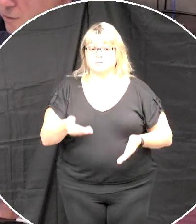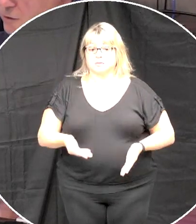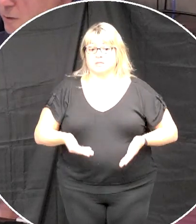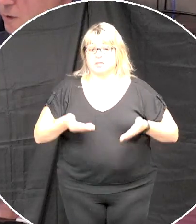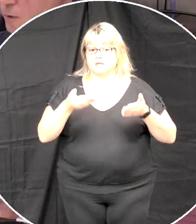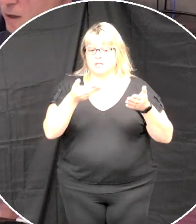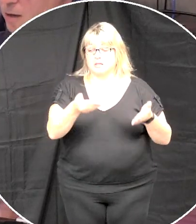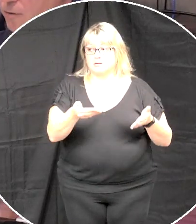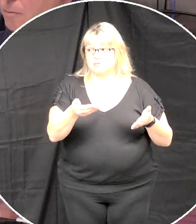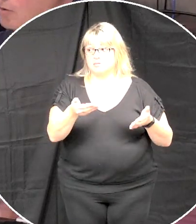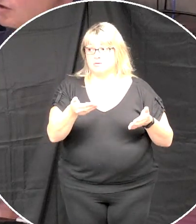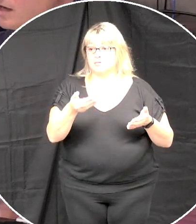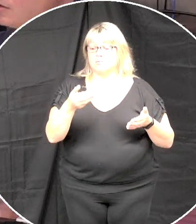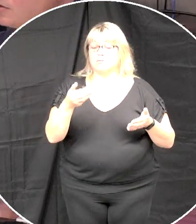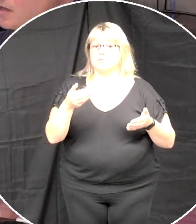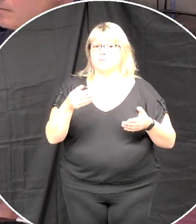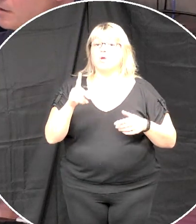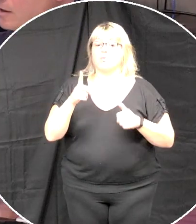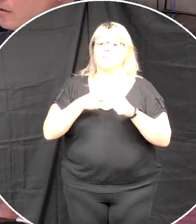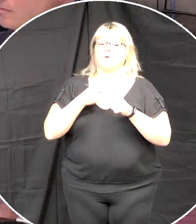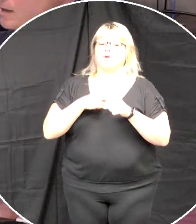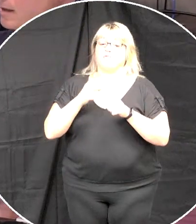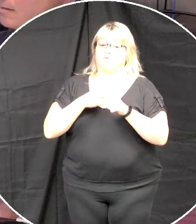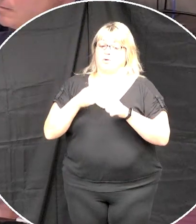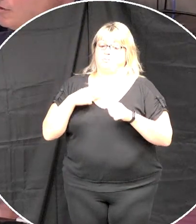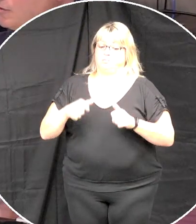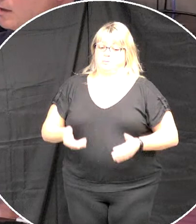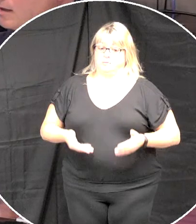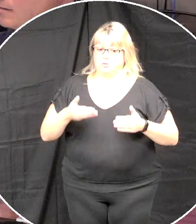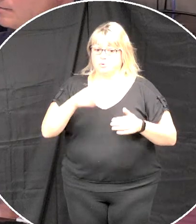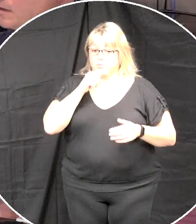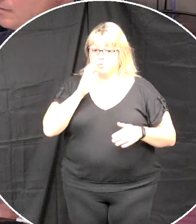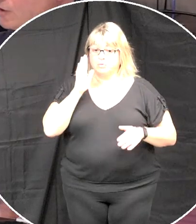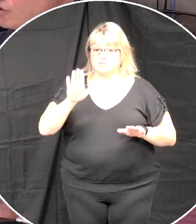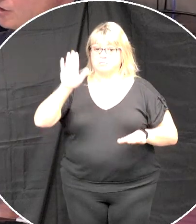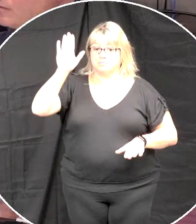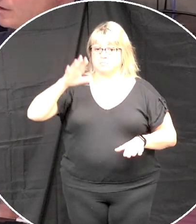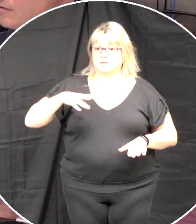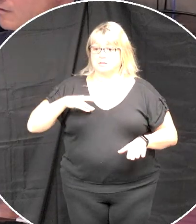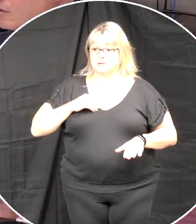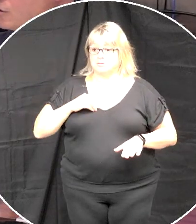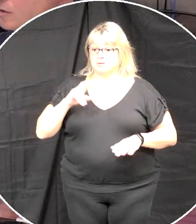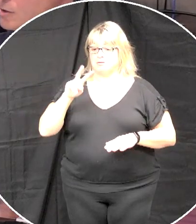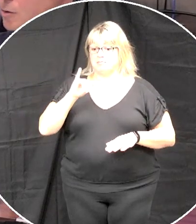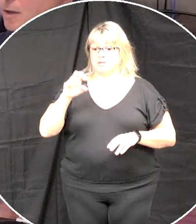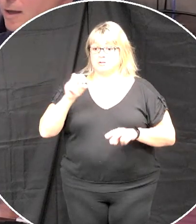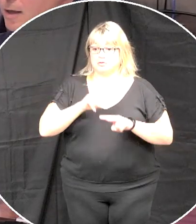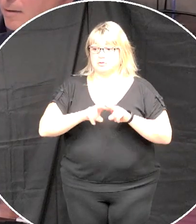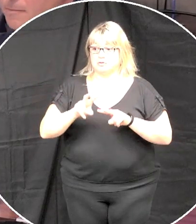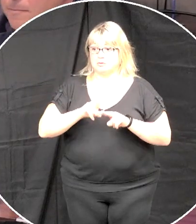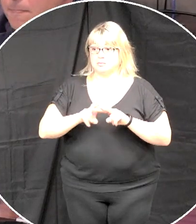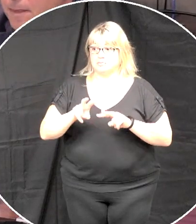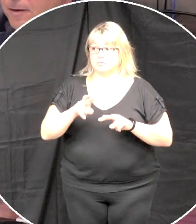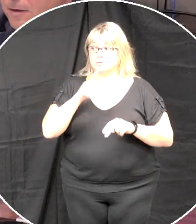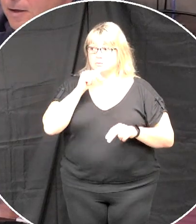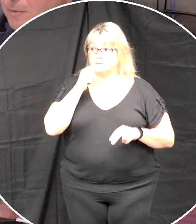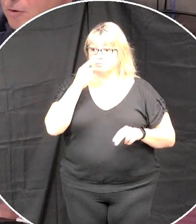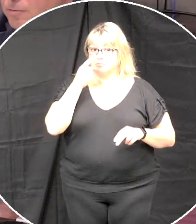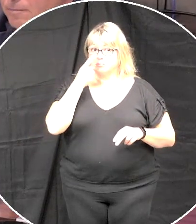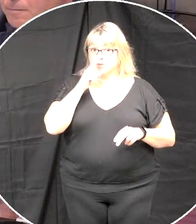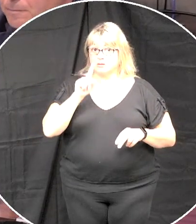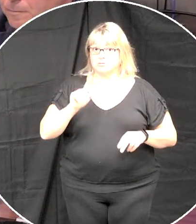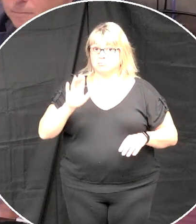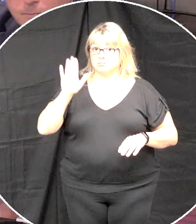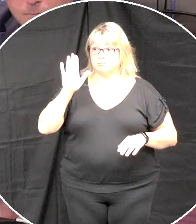okay, so first of all, we'll call for a motion now to accept our new vice chair, deputy vice chair. So, can I get a